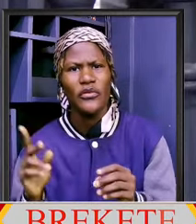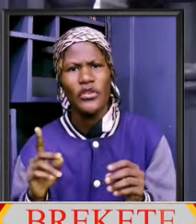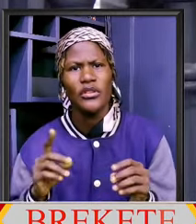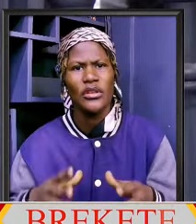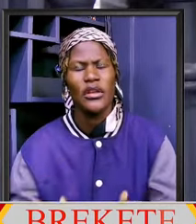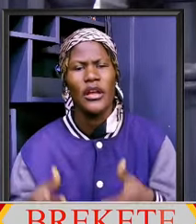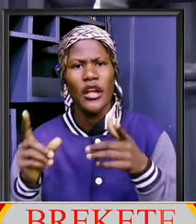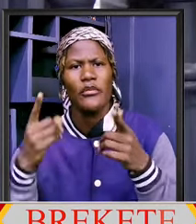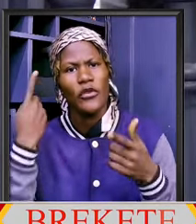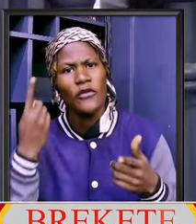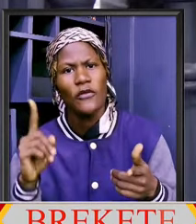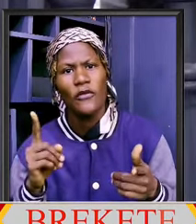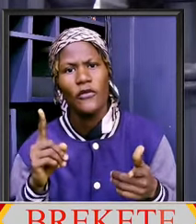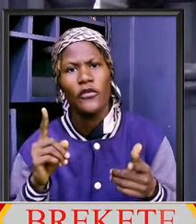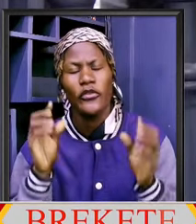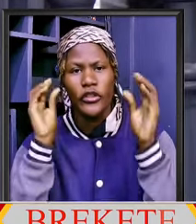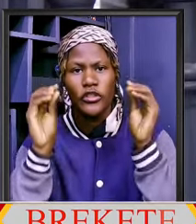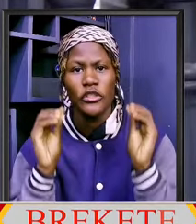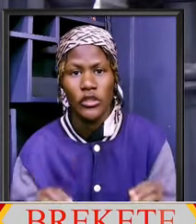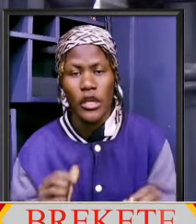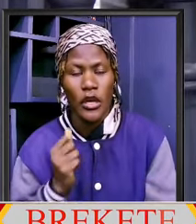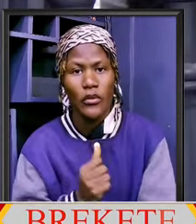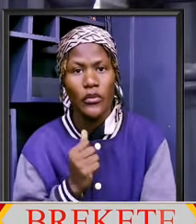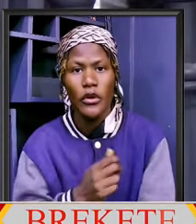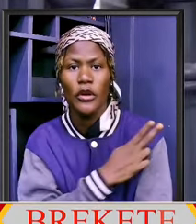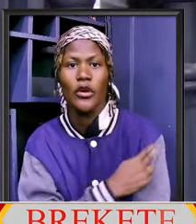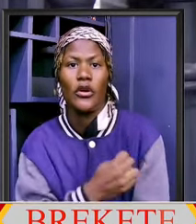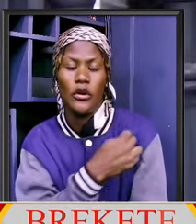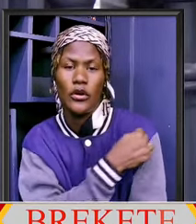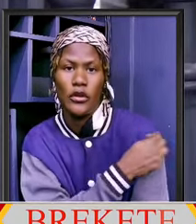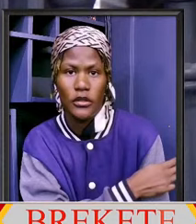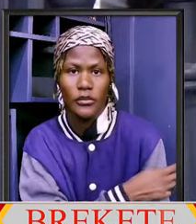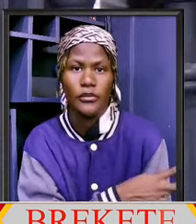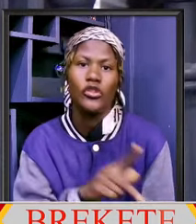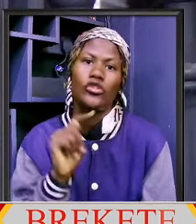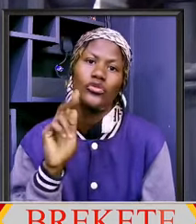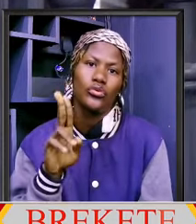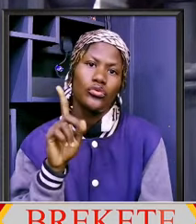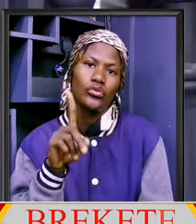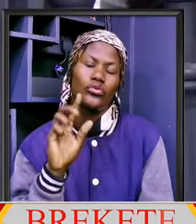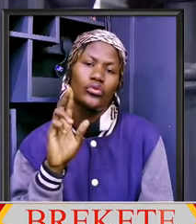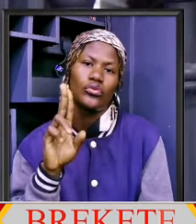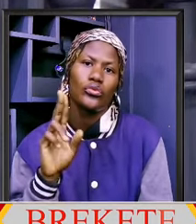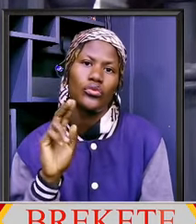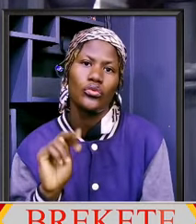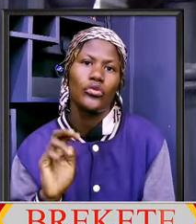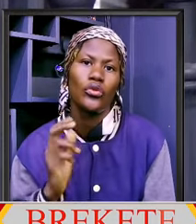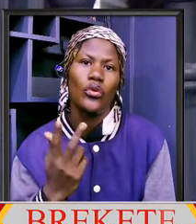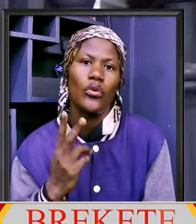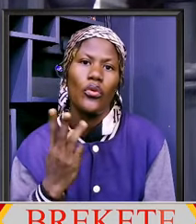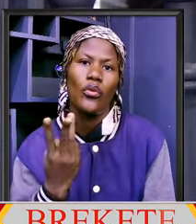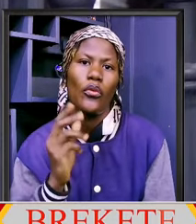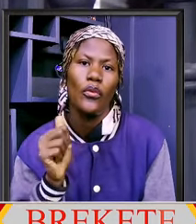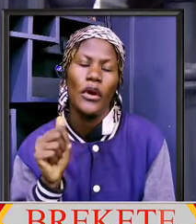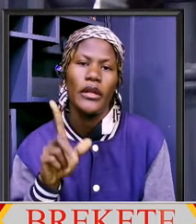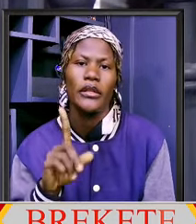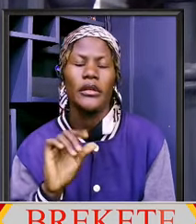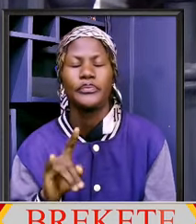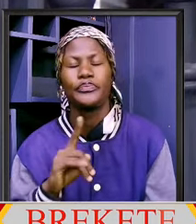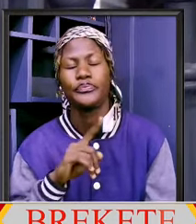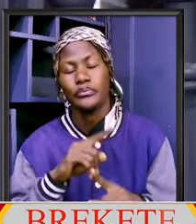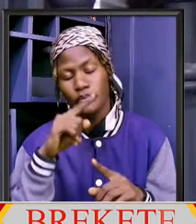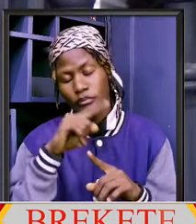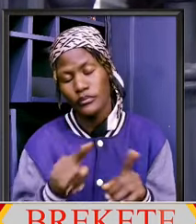for hospital, for medical center, Lemo Road, Tudunwada, for 8 years. They stopped me.